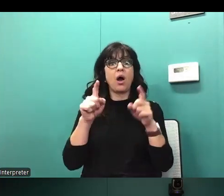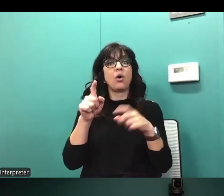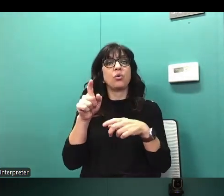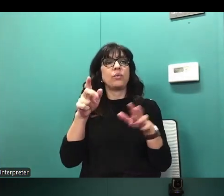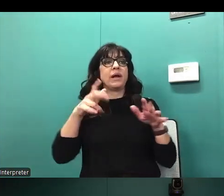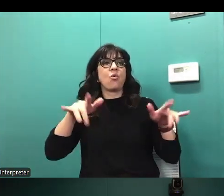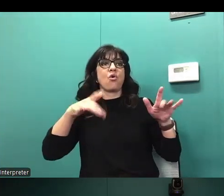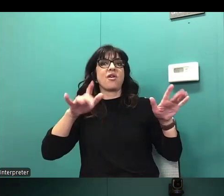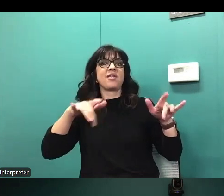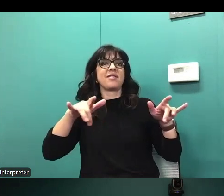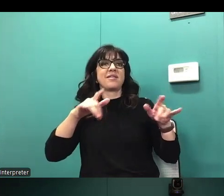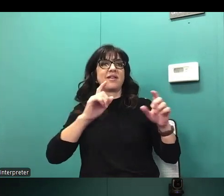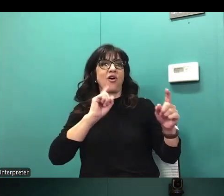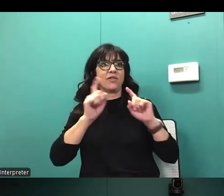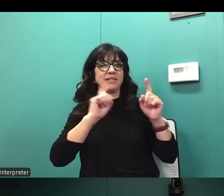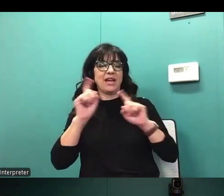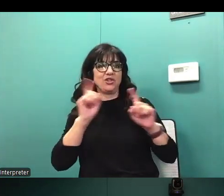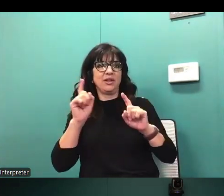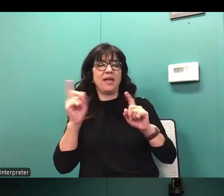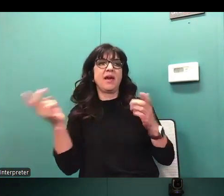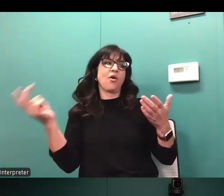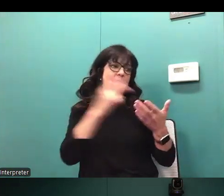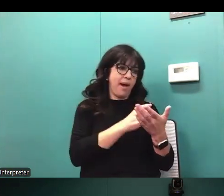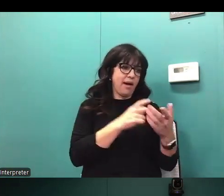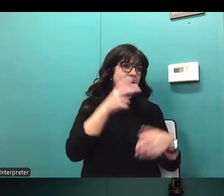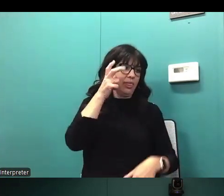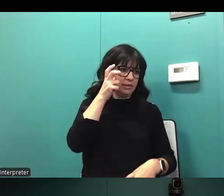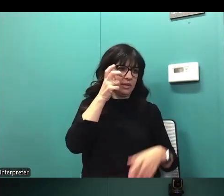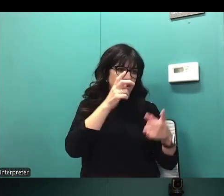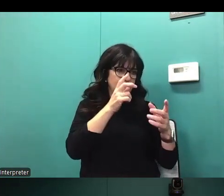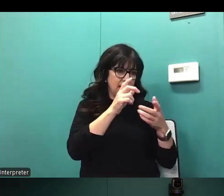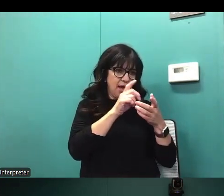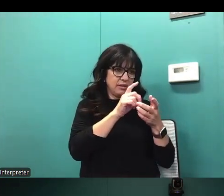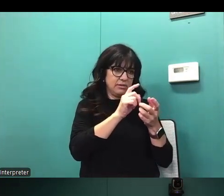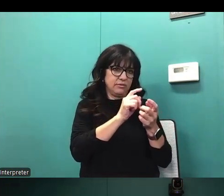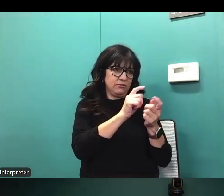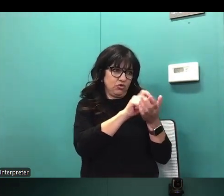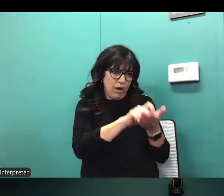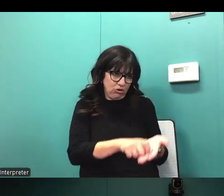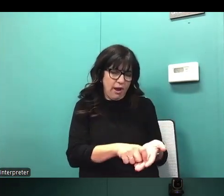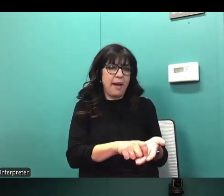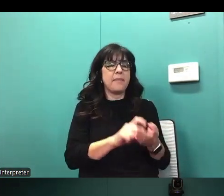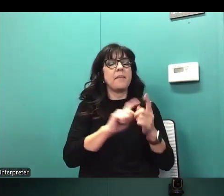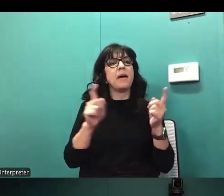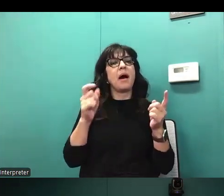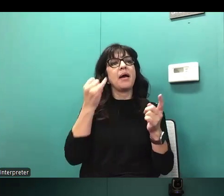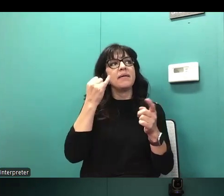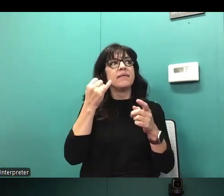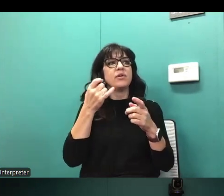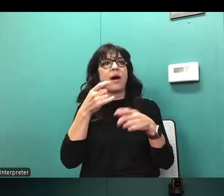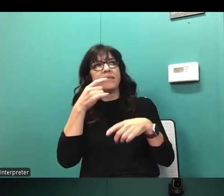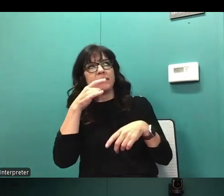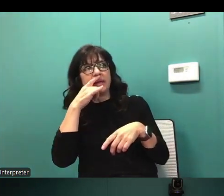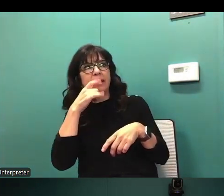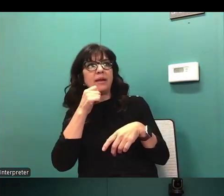you're having with them, and then you got to go back and listen to it and transcribe it. Sometimes if you have enough kids, it's not using like 8